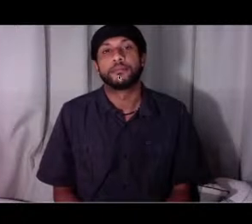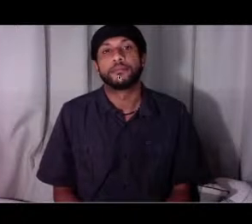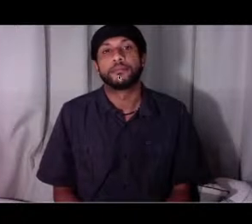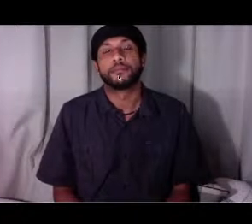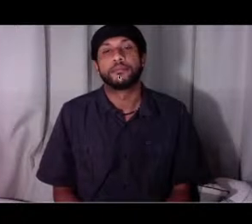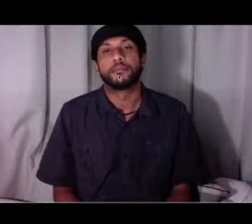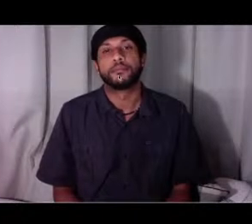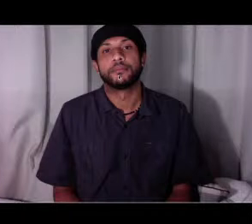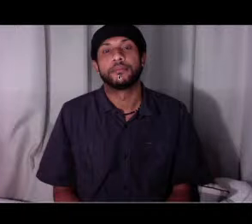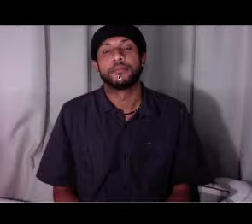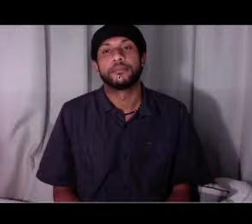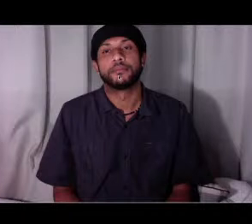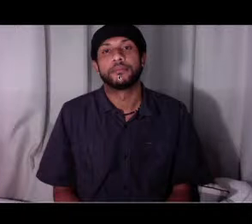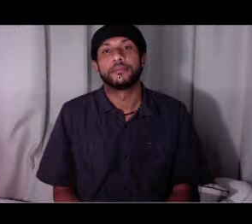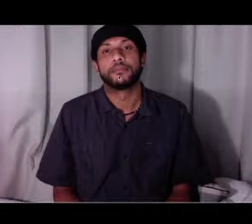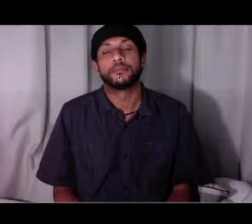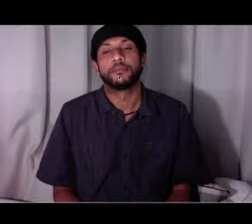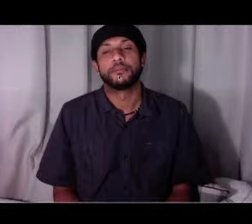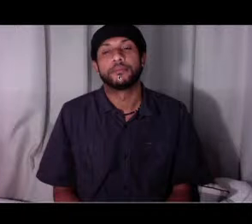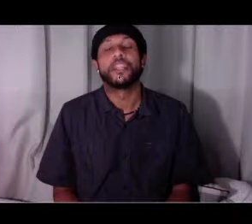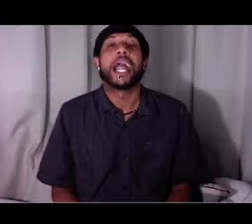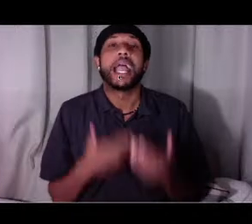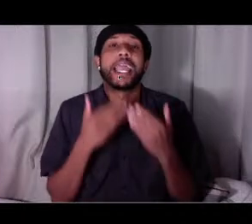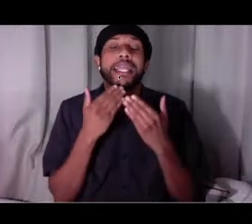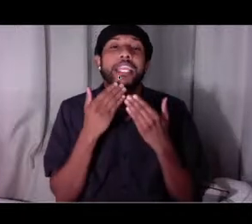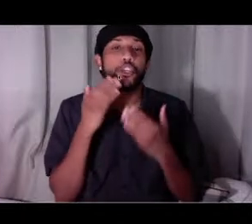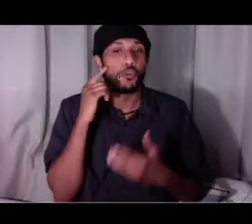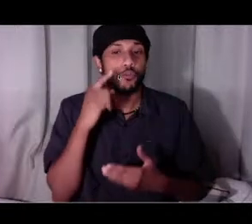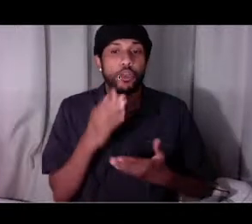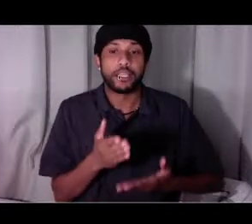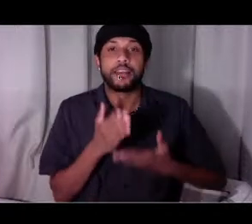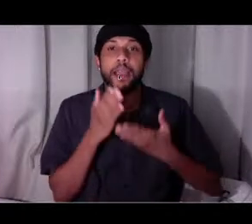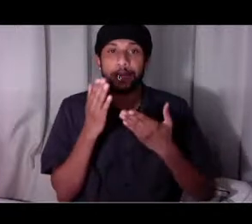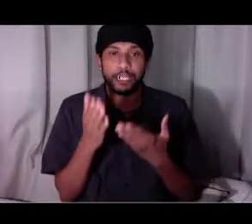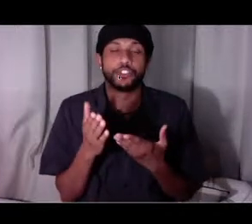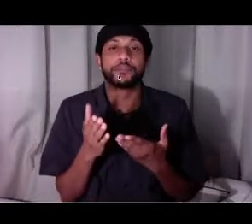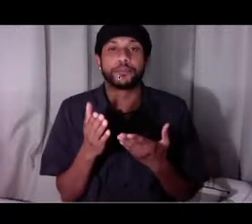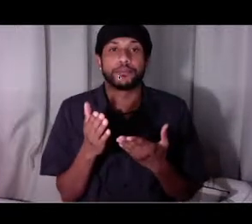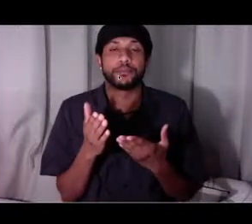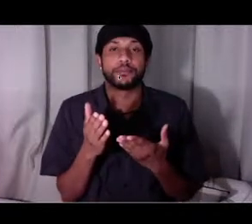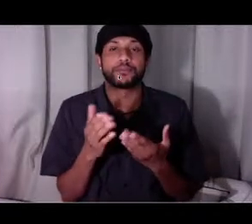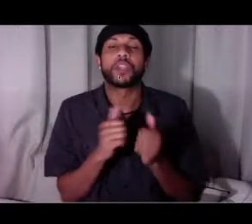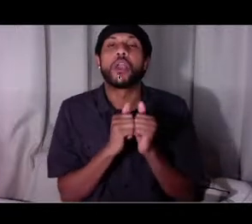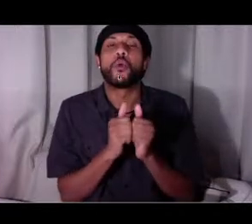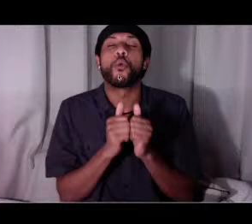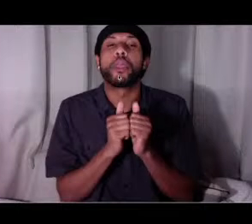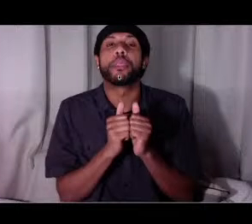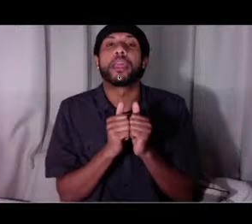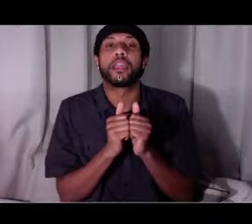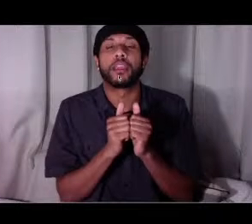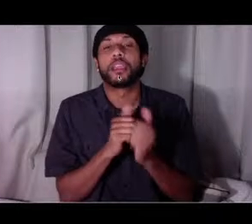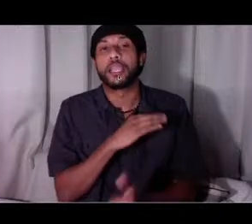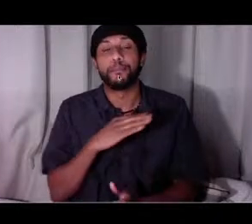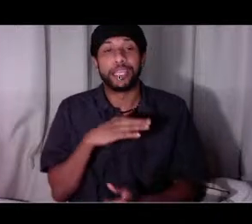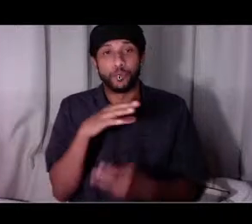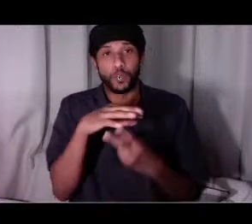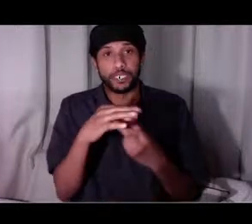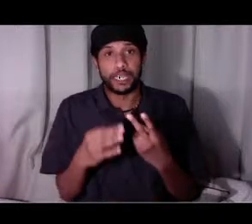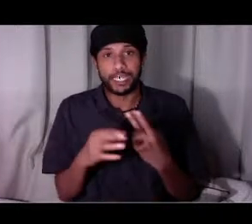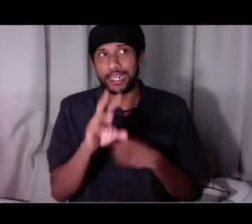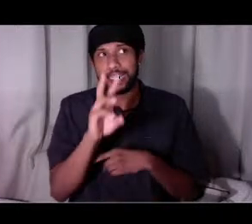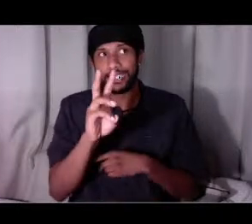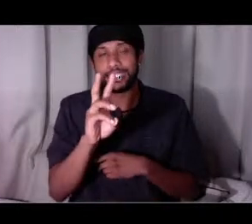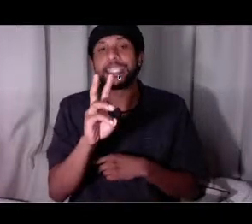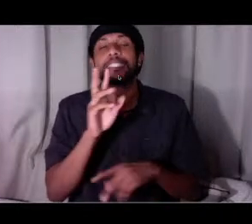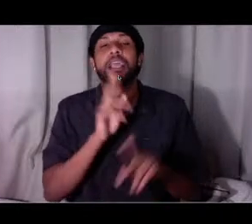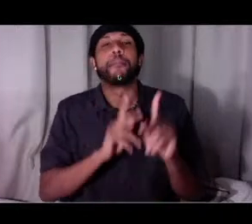um I thank you for the nominations I think with the committee that we selected six participants